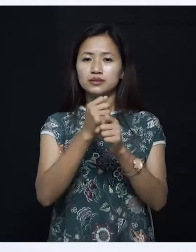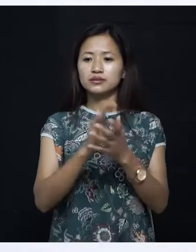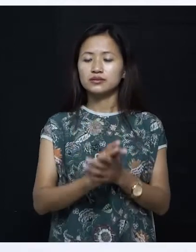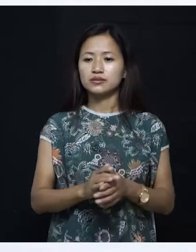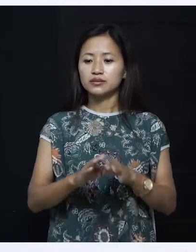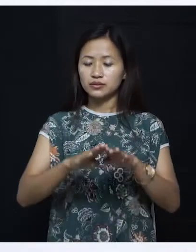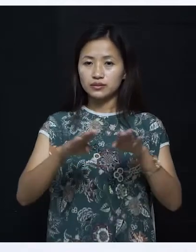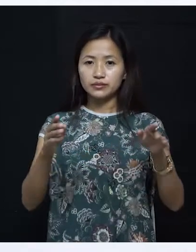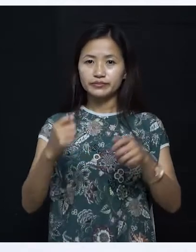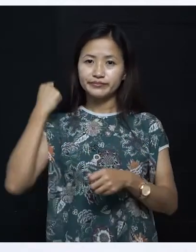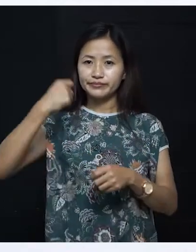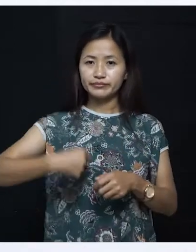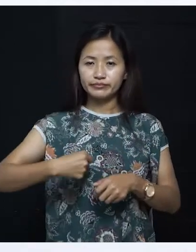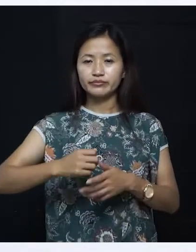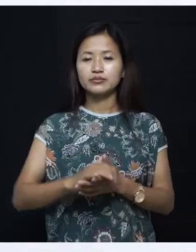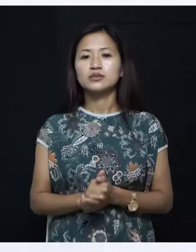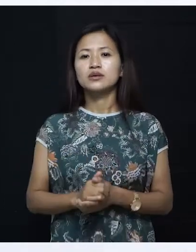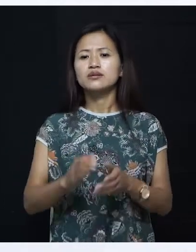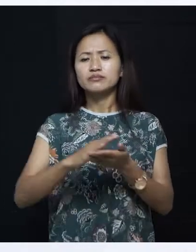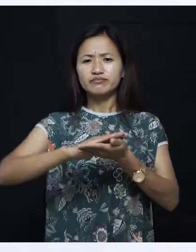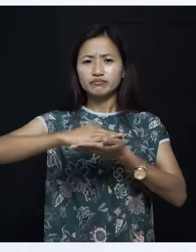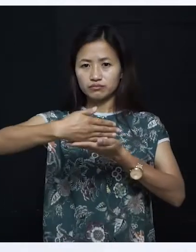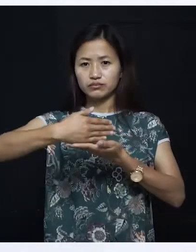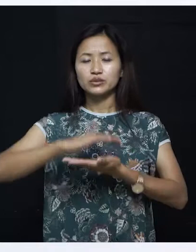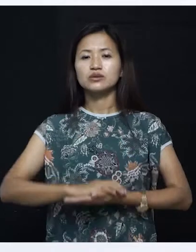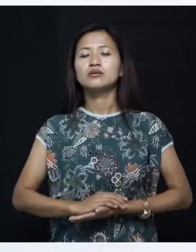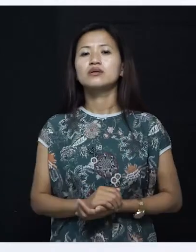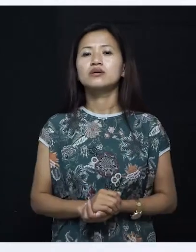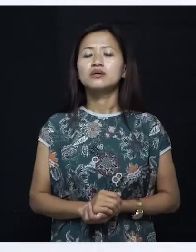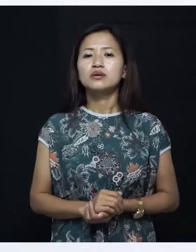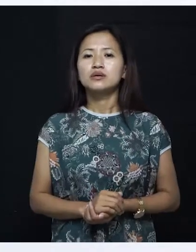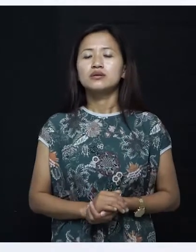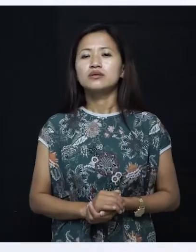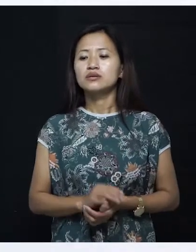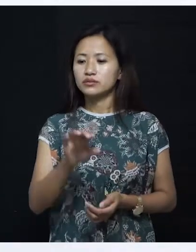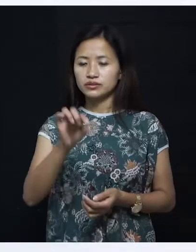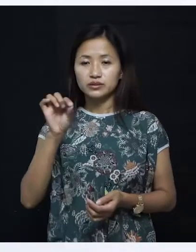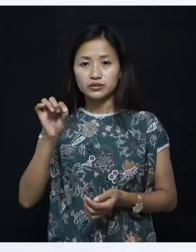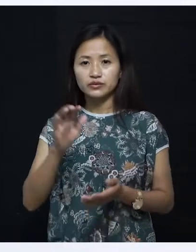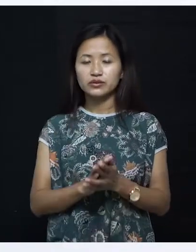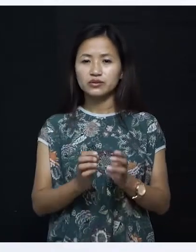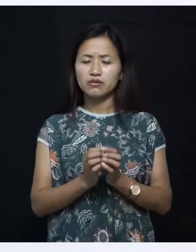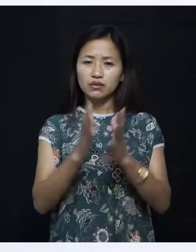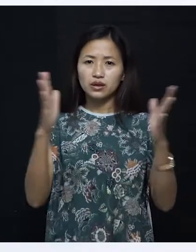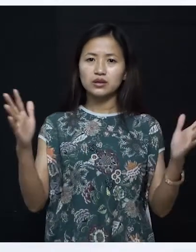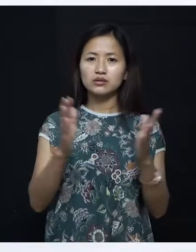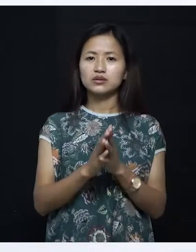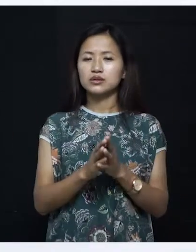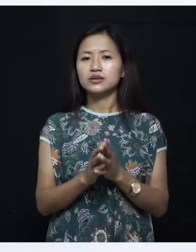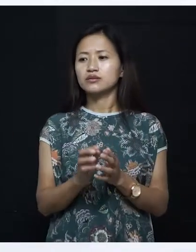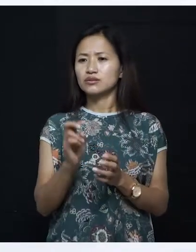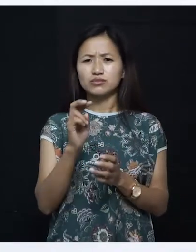okay, if I open up your instrumental box, okay, or instrument box, sorry, you will find that there will be lots of, or